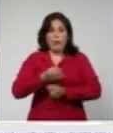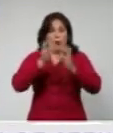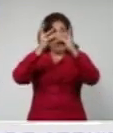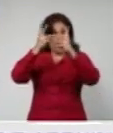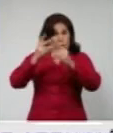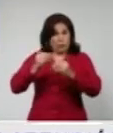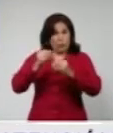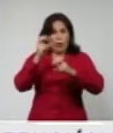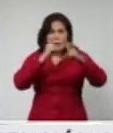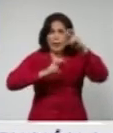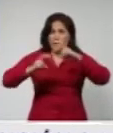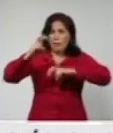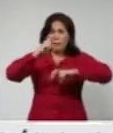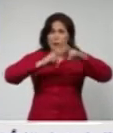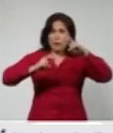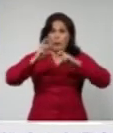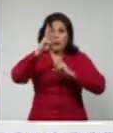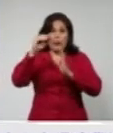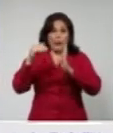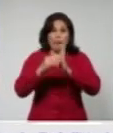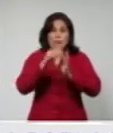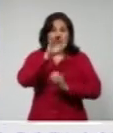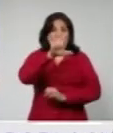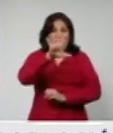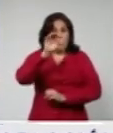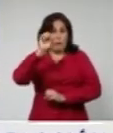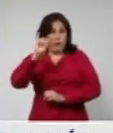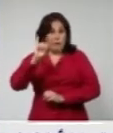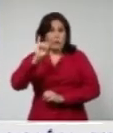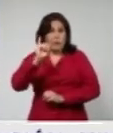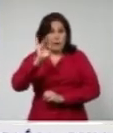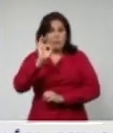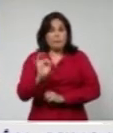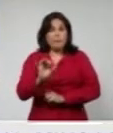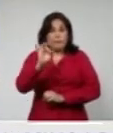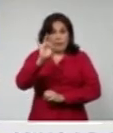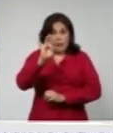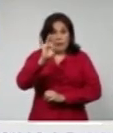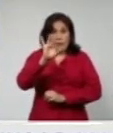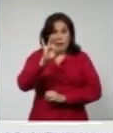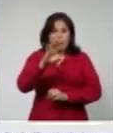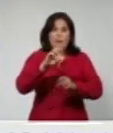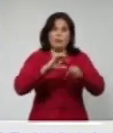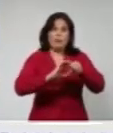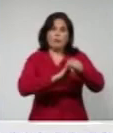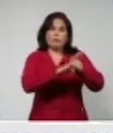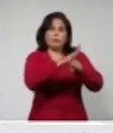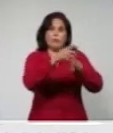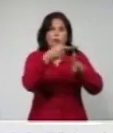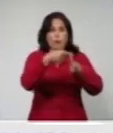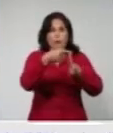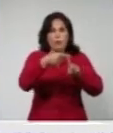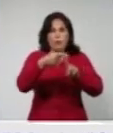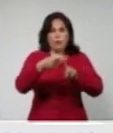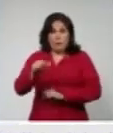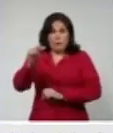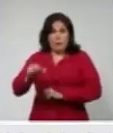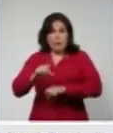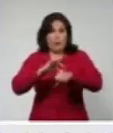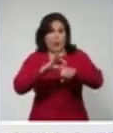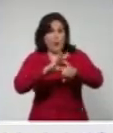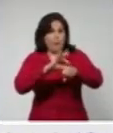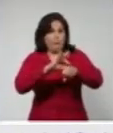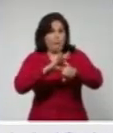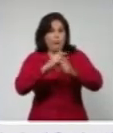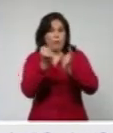114 in the Manuel Fajardo Hospital Lab, and 84 in the Civil Defense Laboratories. Of